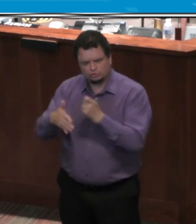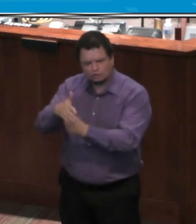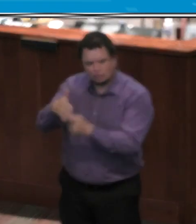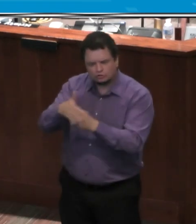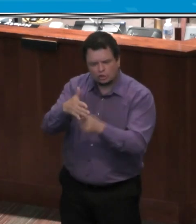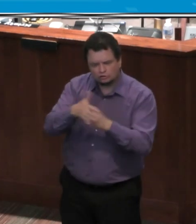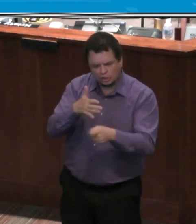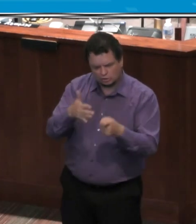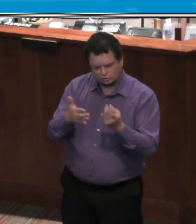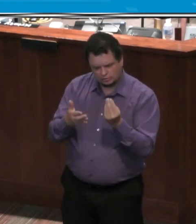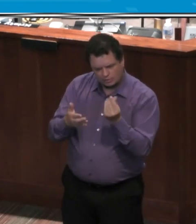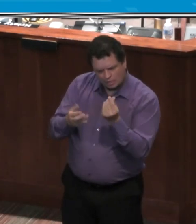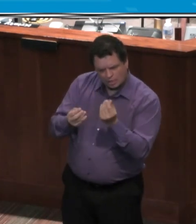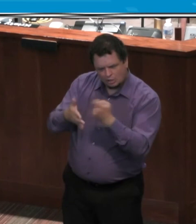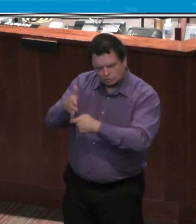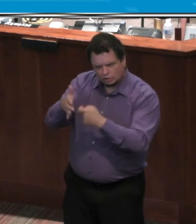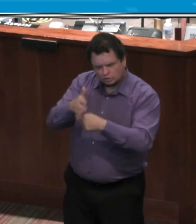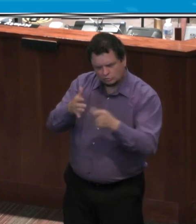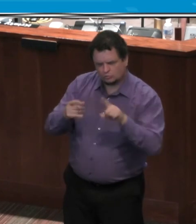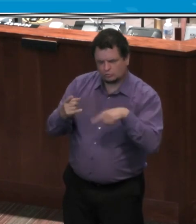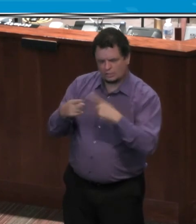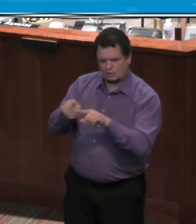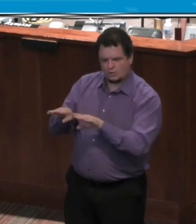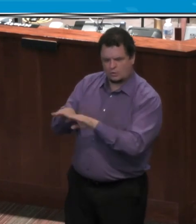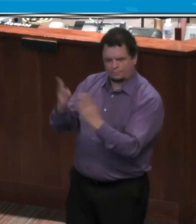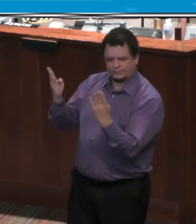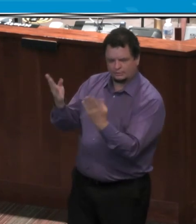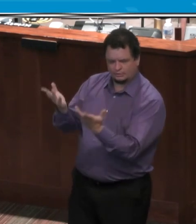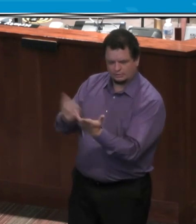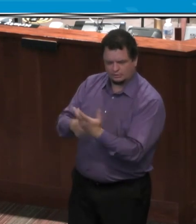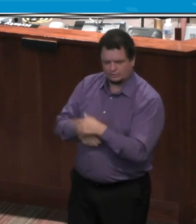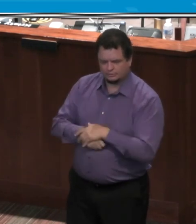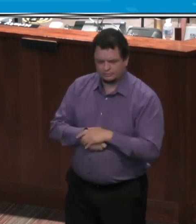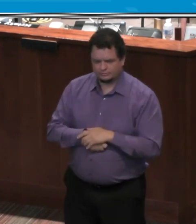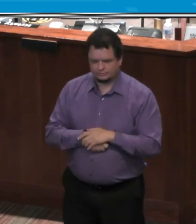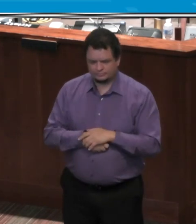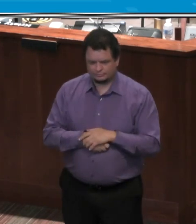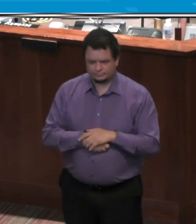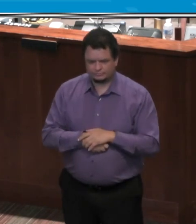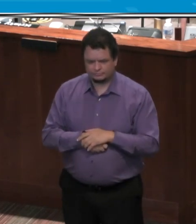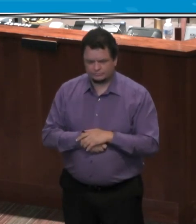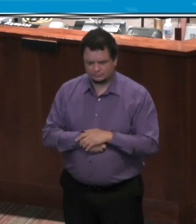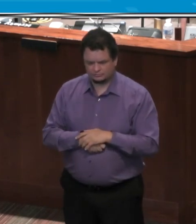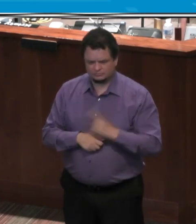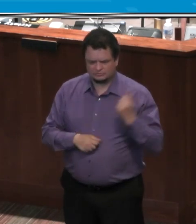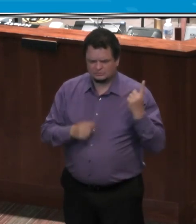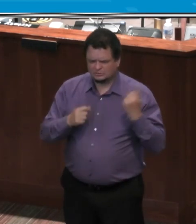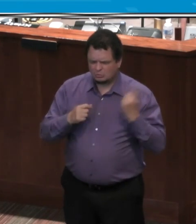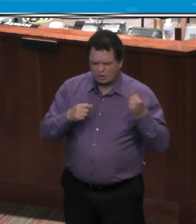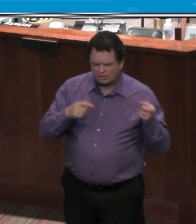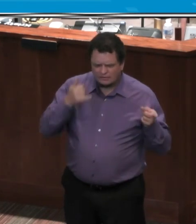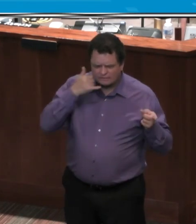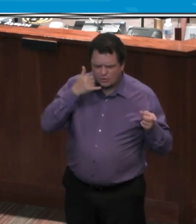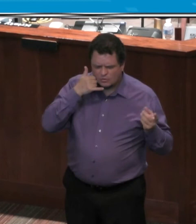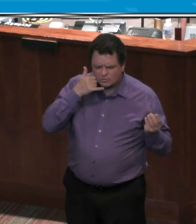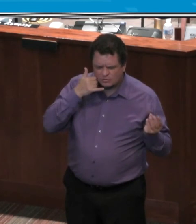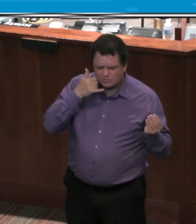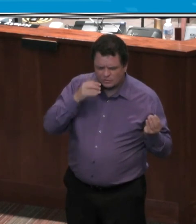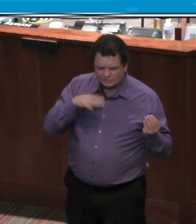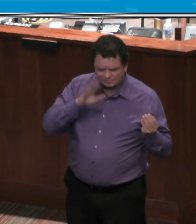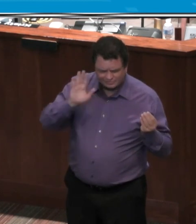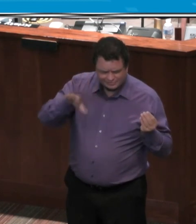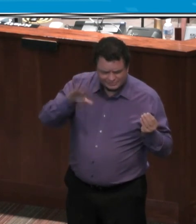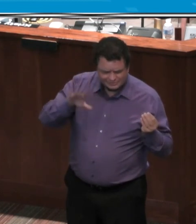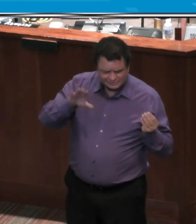Susan, I just have a really quick question. Has the CDC, the state health department, or our health department come out with a recommendation